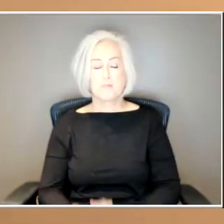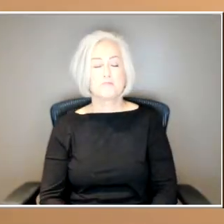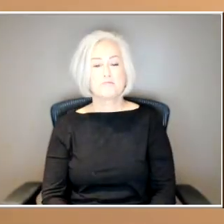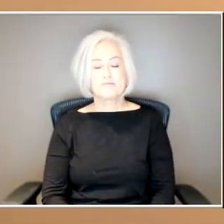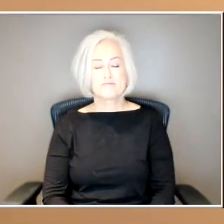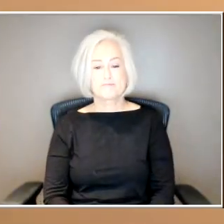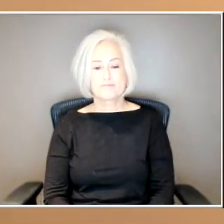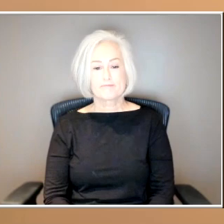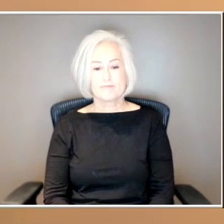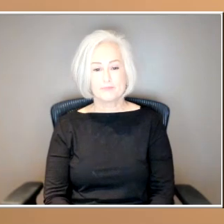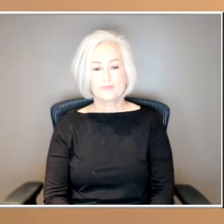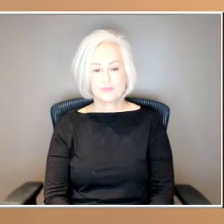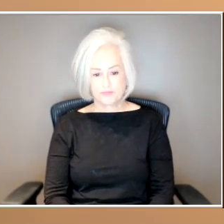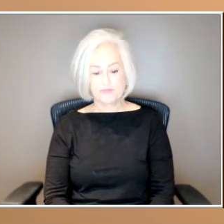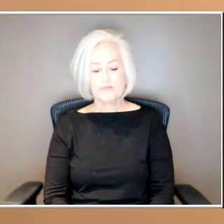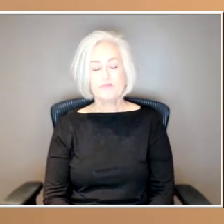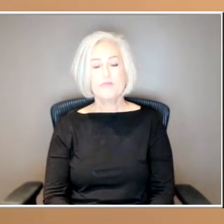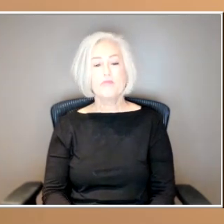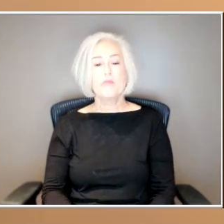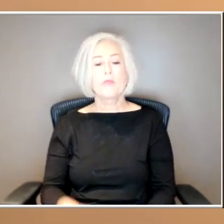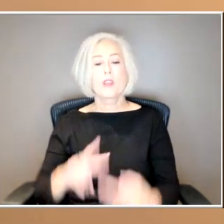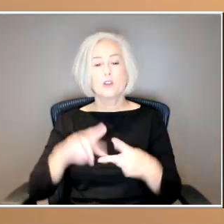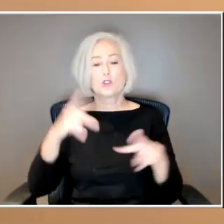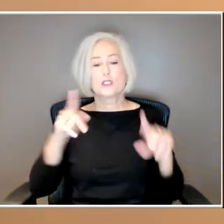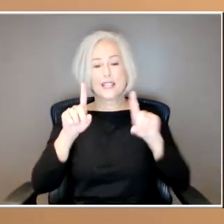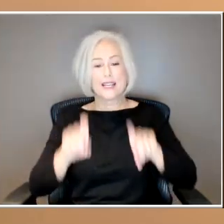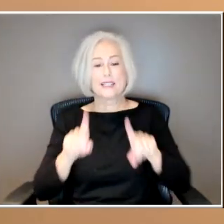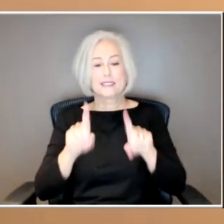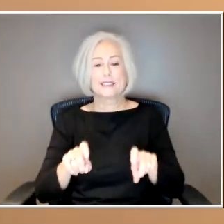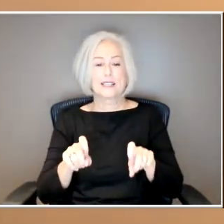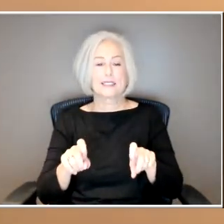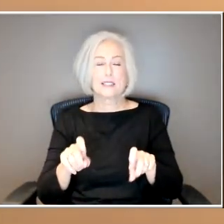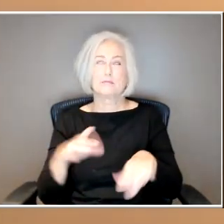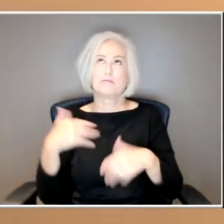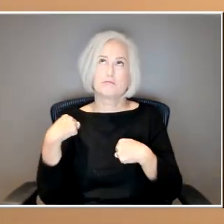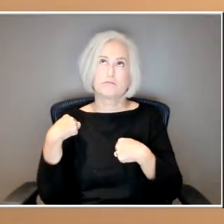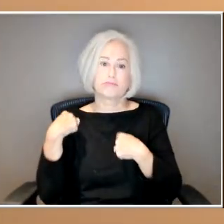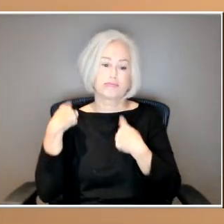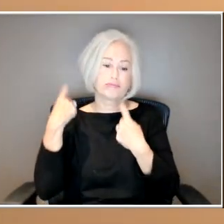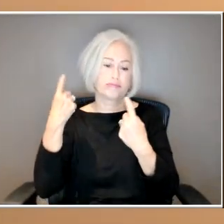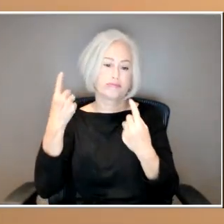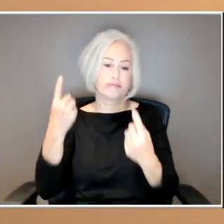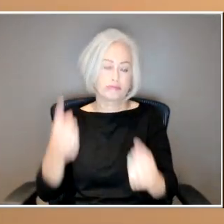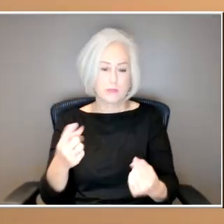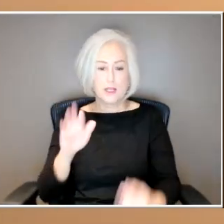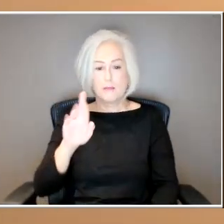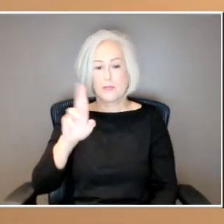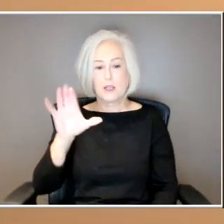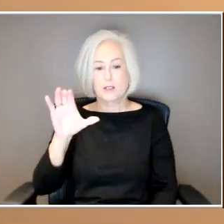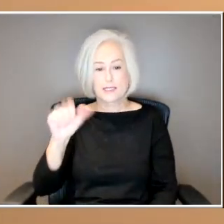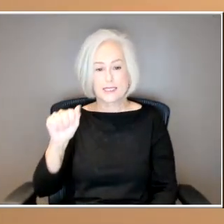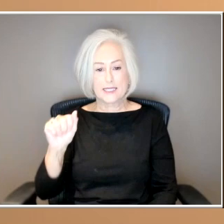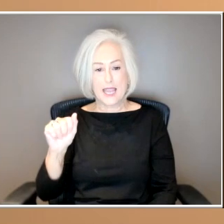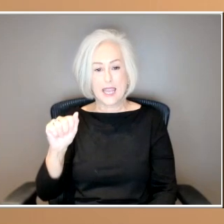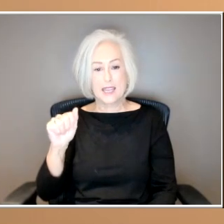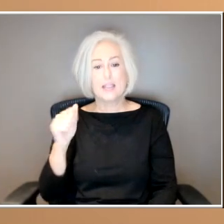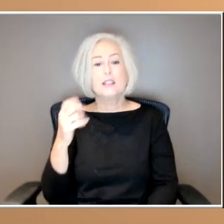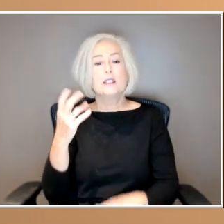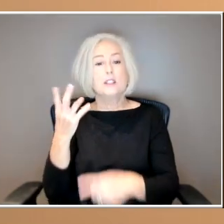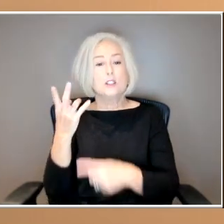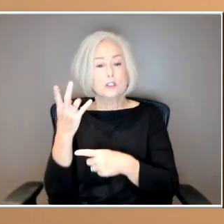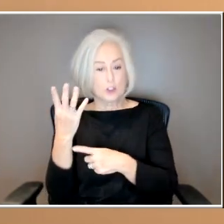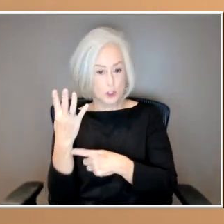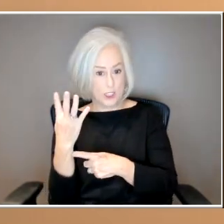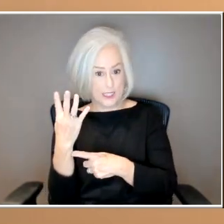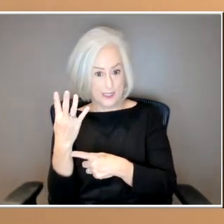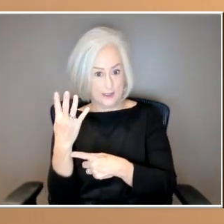Well, the genetic testing has been around for some time, and BRCA genes were some of the first that were identified as being associated